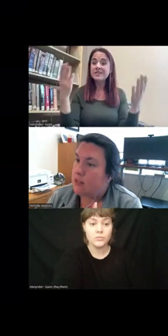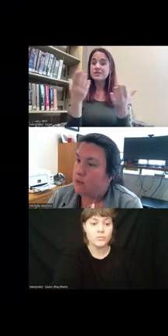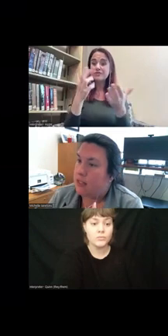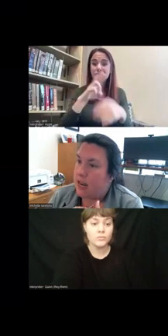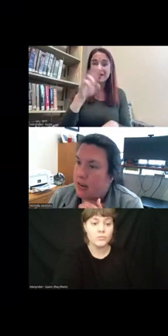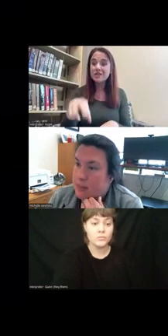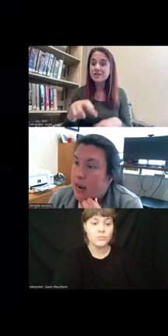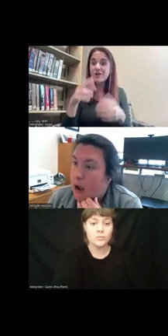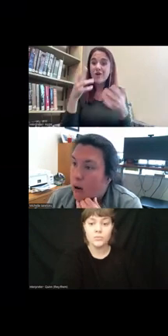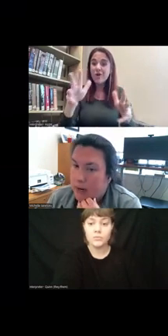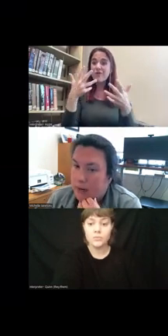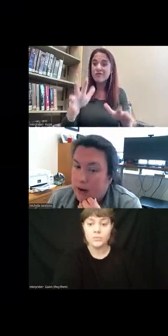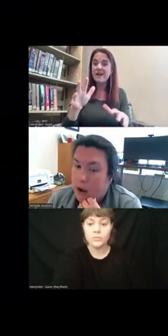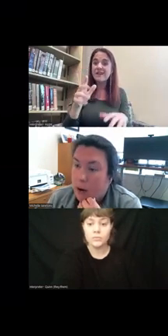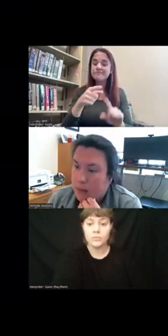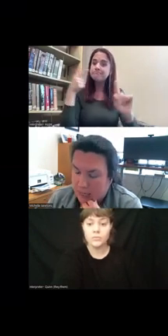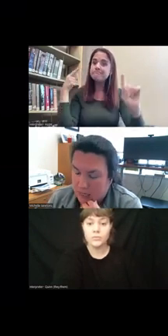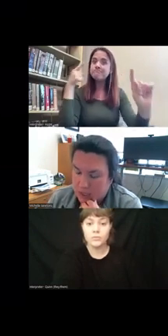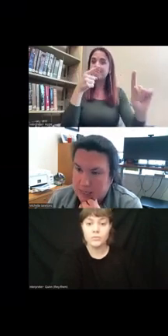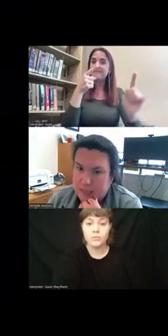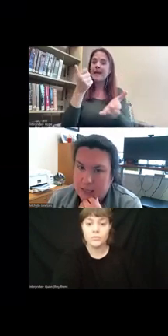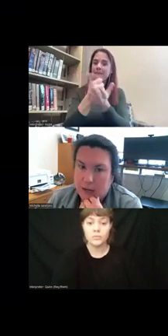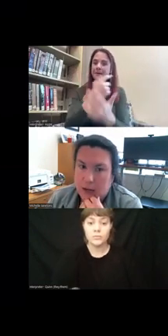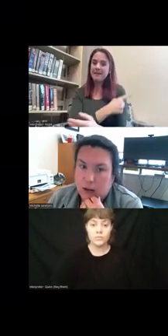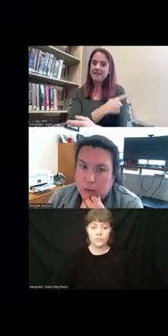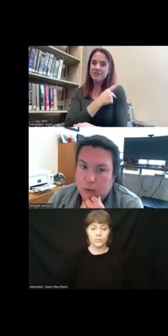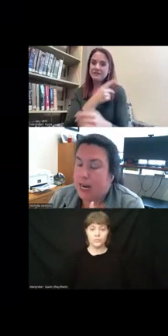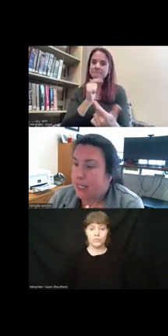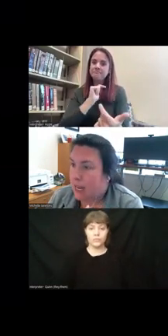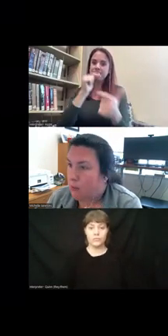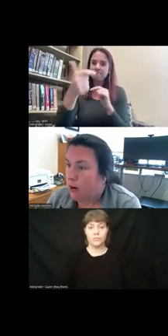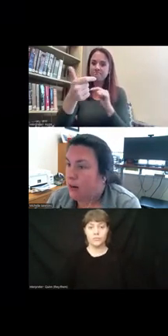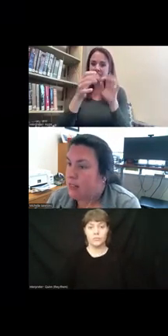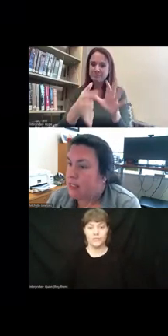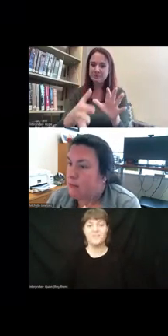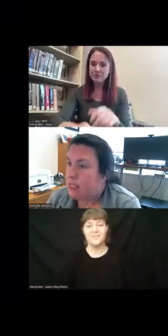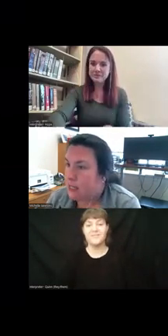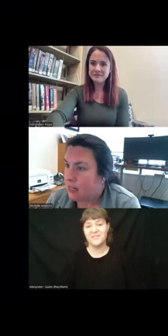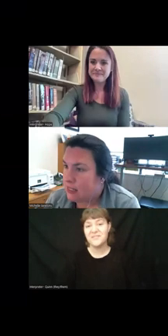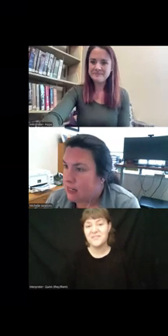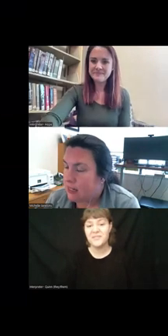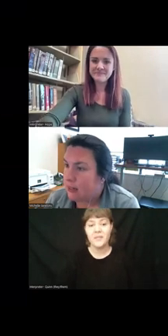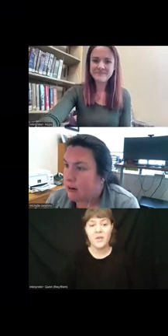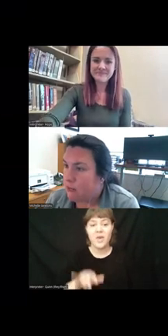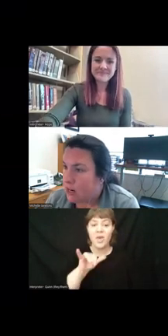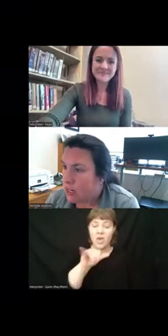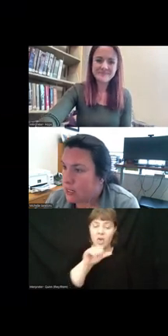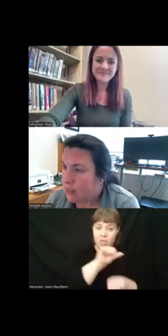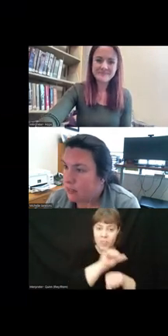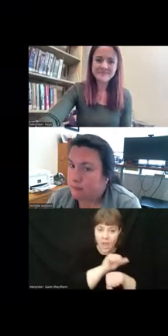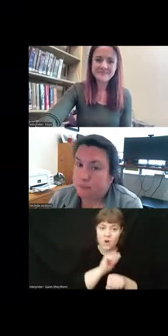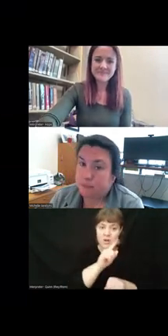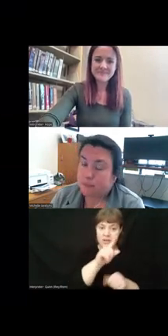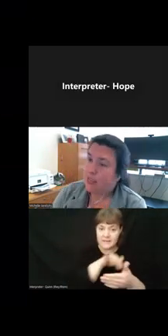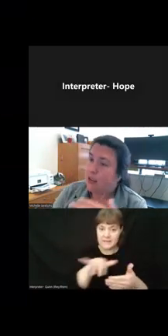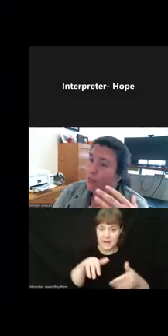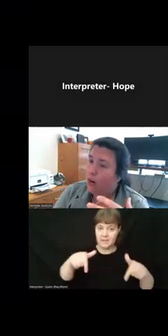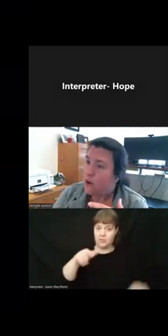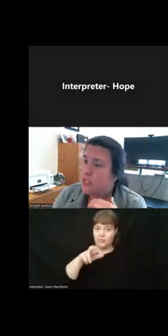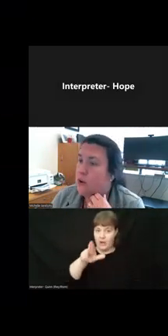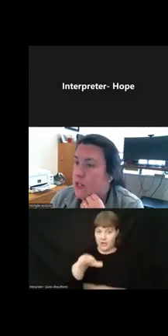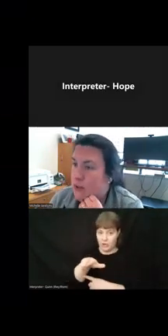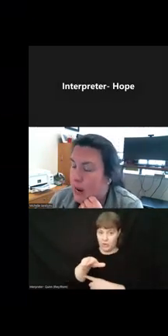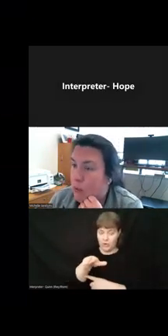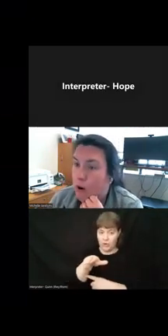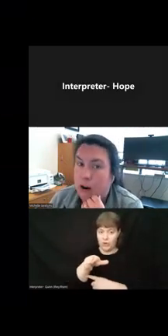Rochester that's really aimed at helping patients. We take that work and some of the studies done here in Rochester, and